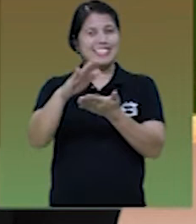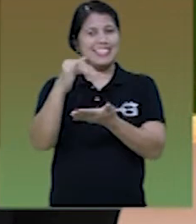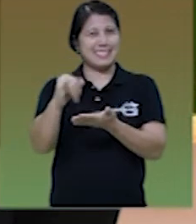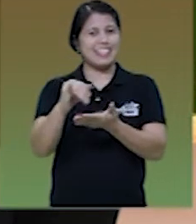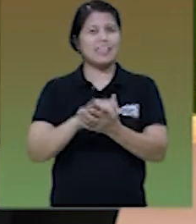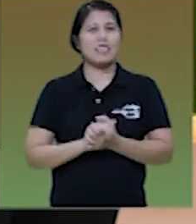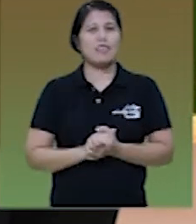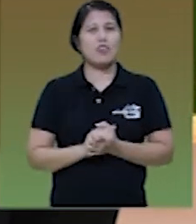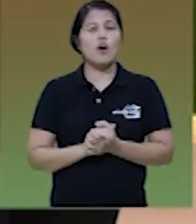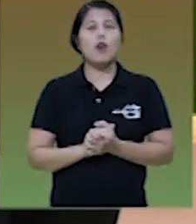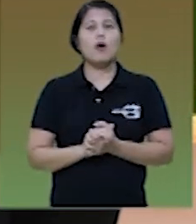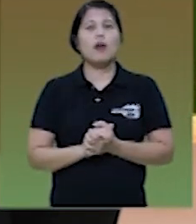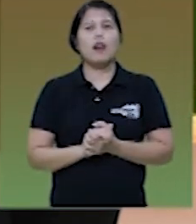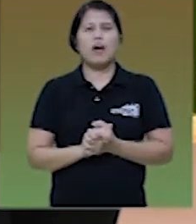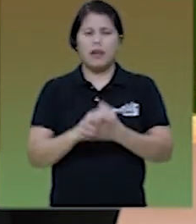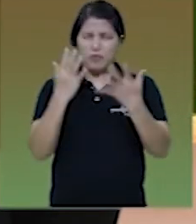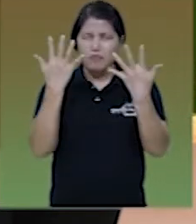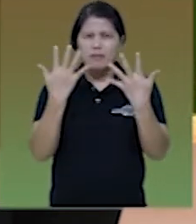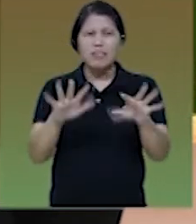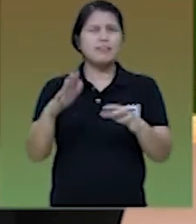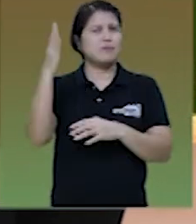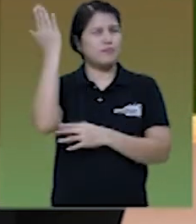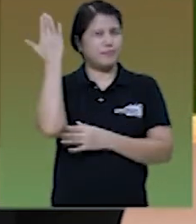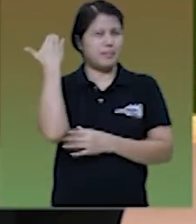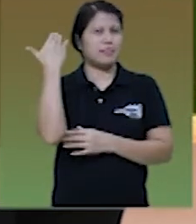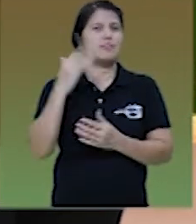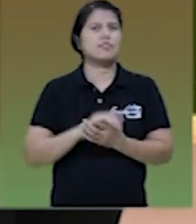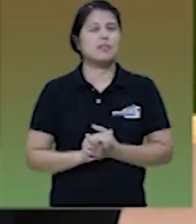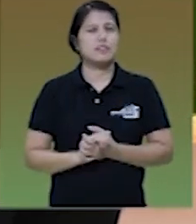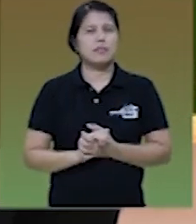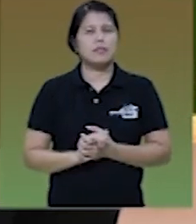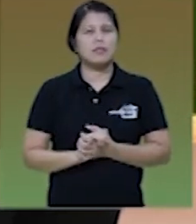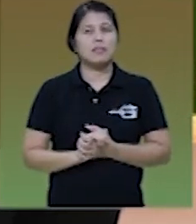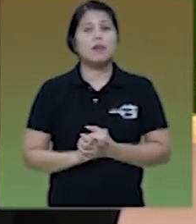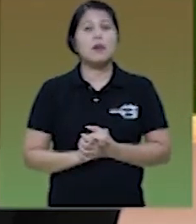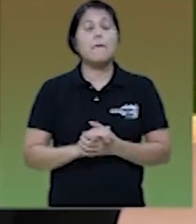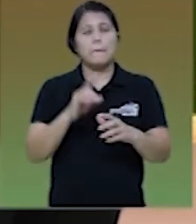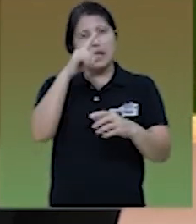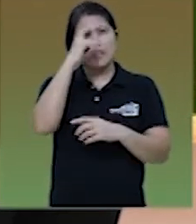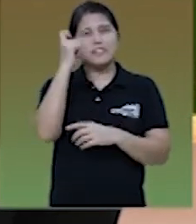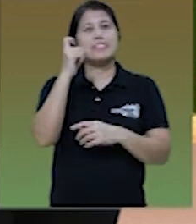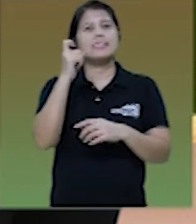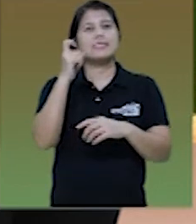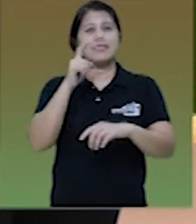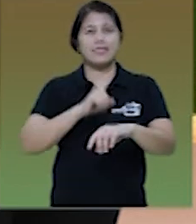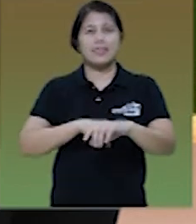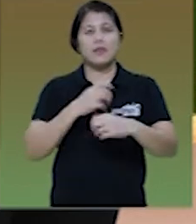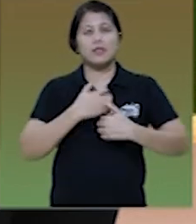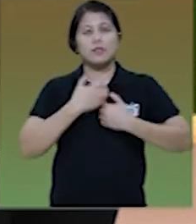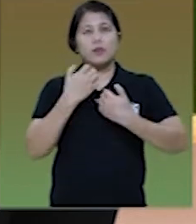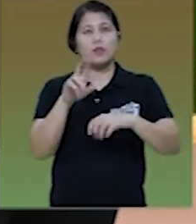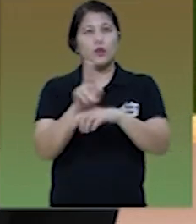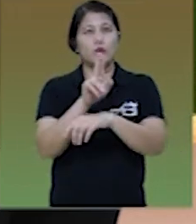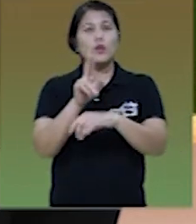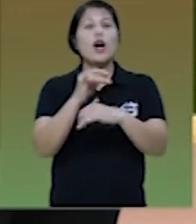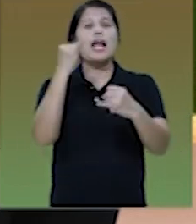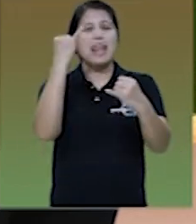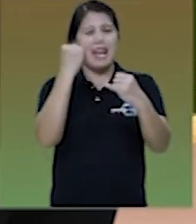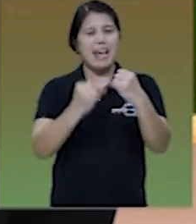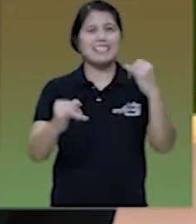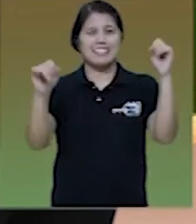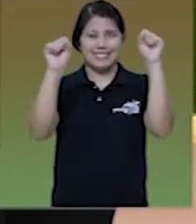cleaning, and it was already done in the past because the time expression used is